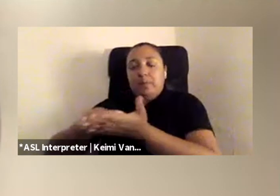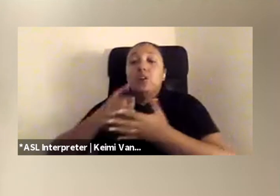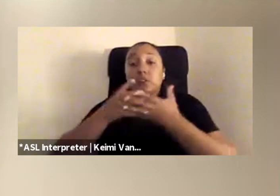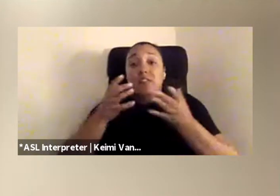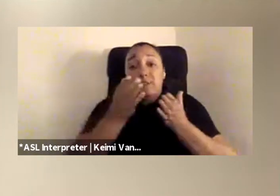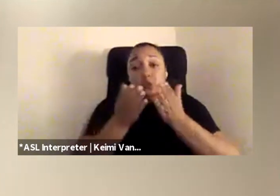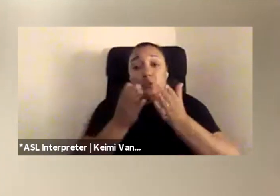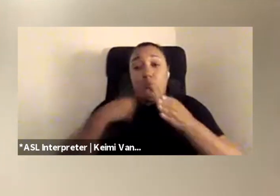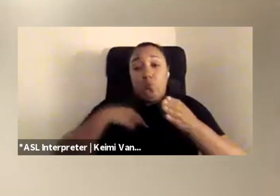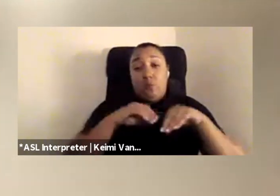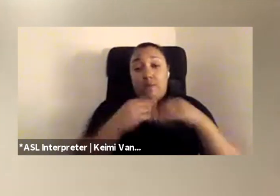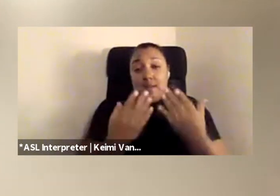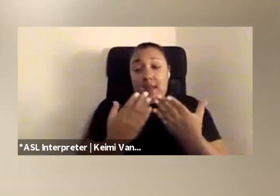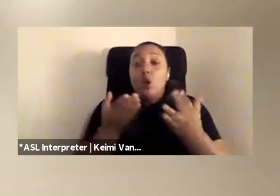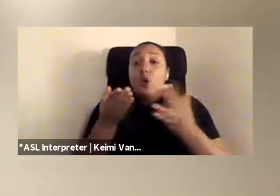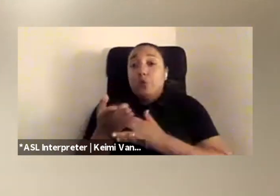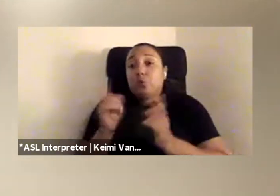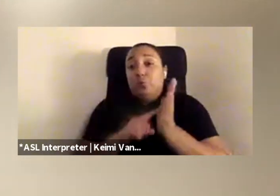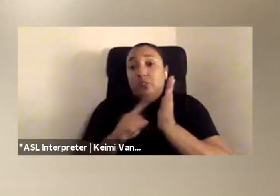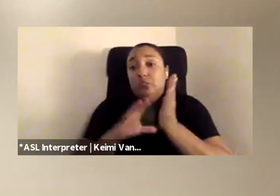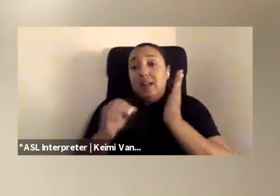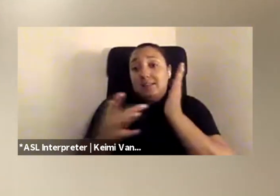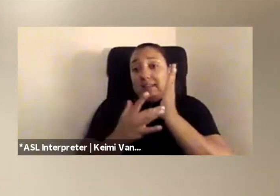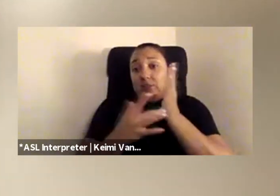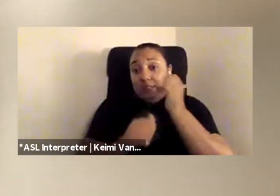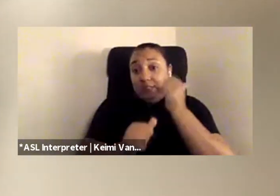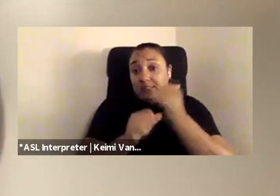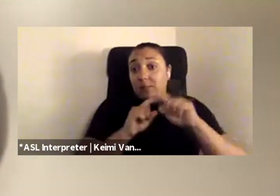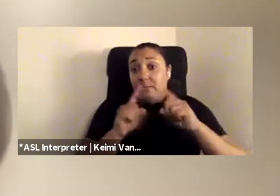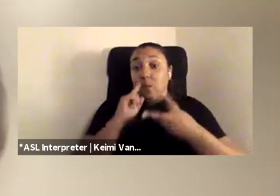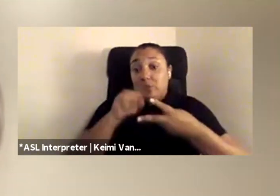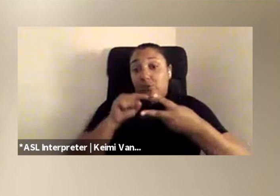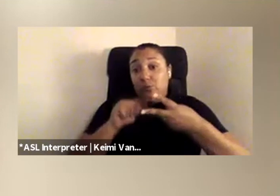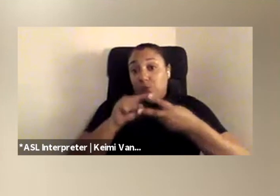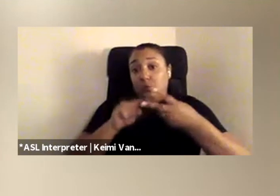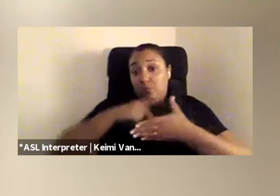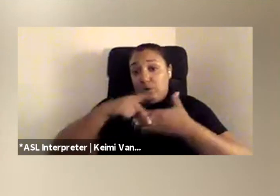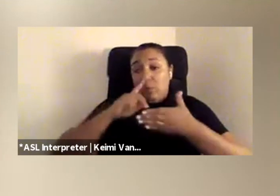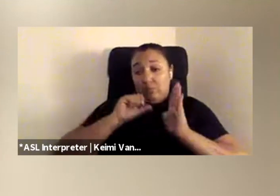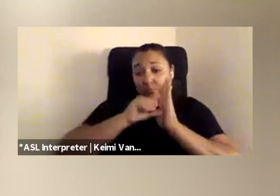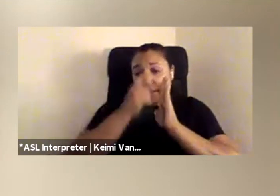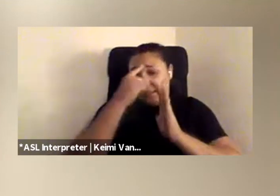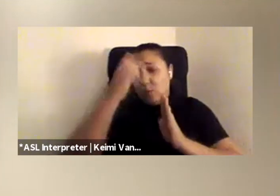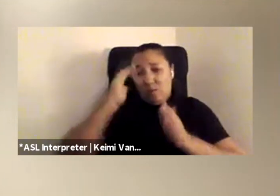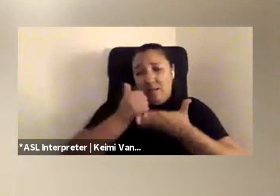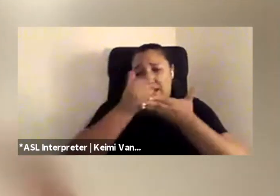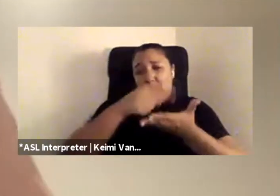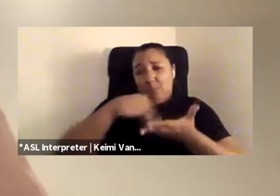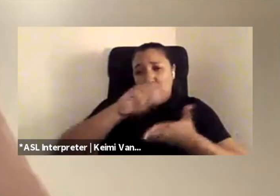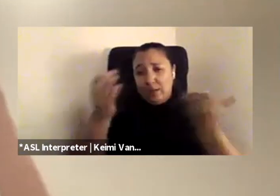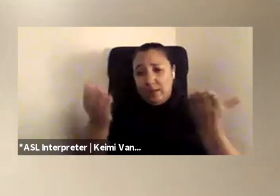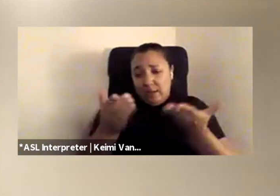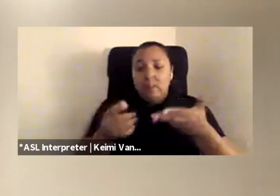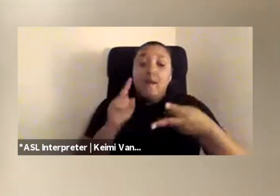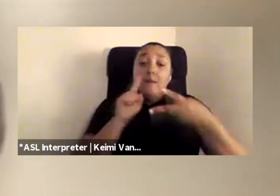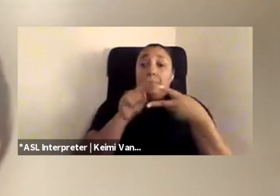provide through research and technical assistance. But today I want to highlight two programs that I think will be really helpful for folks to this room. So the first